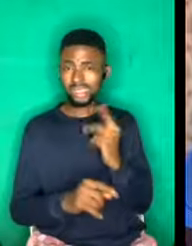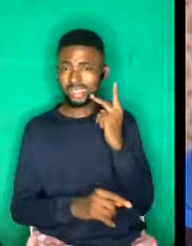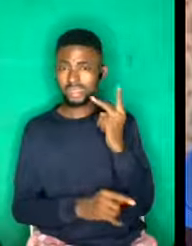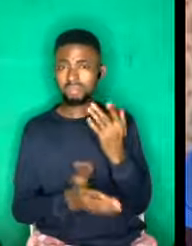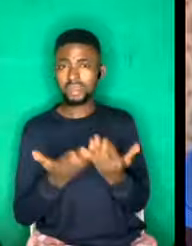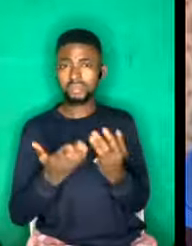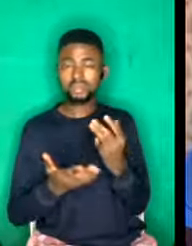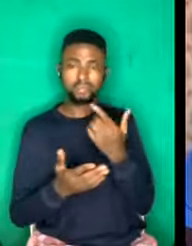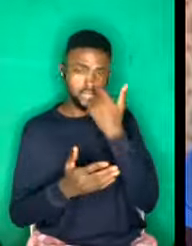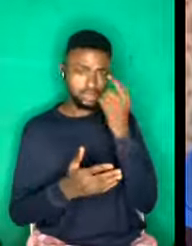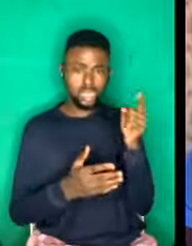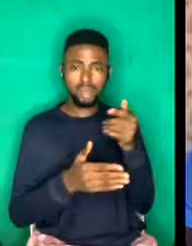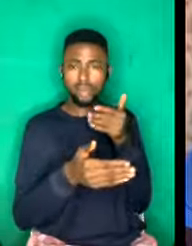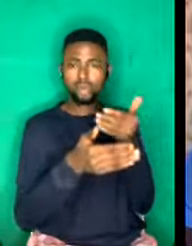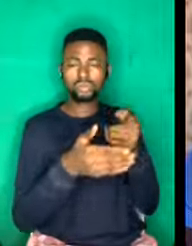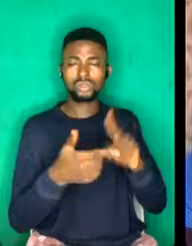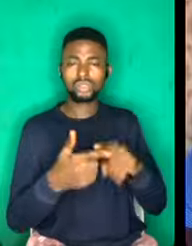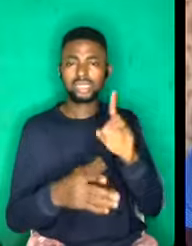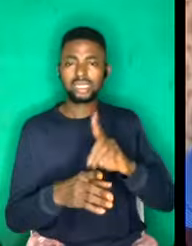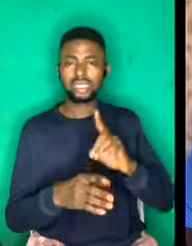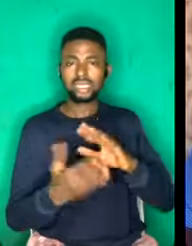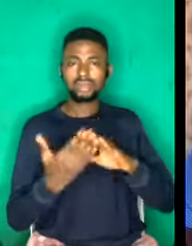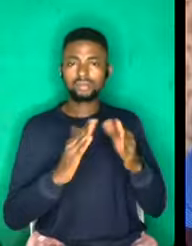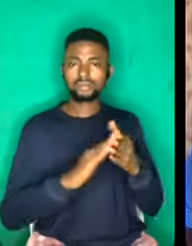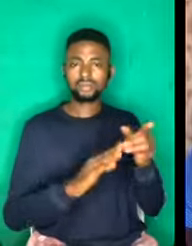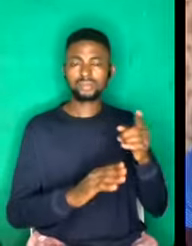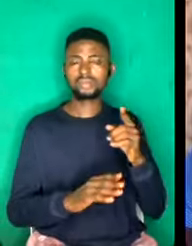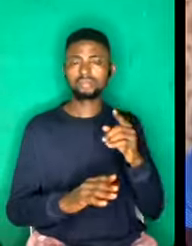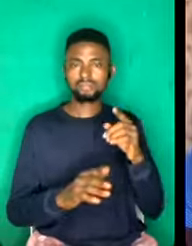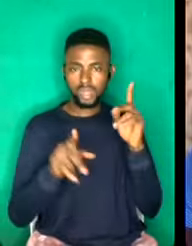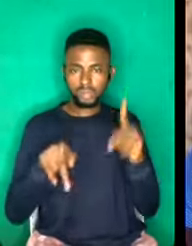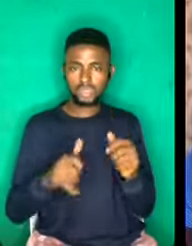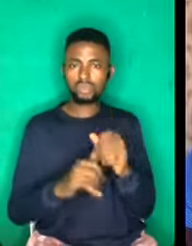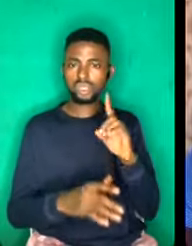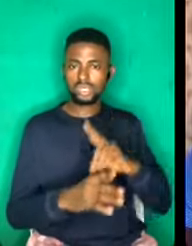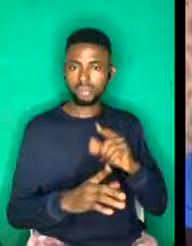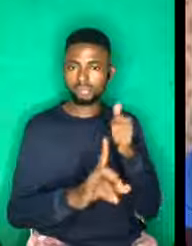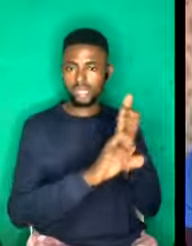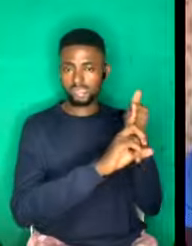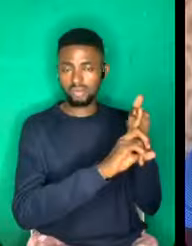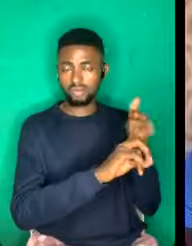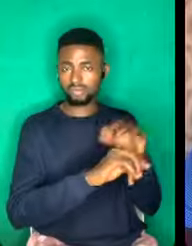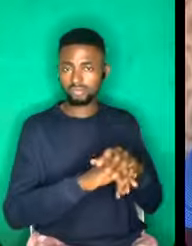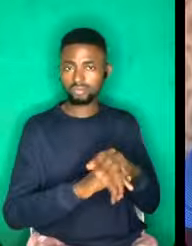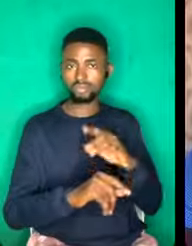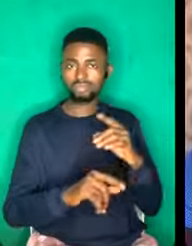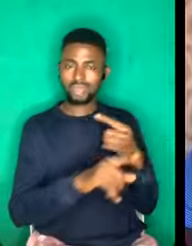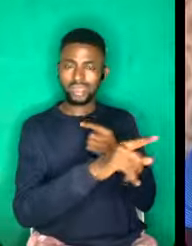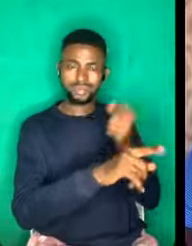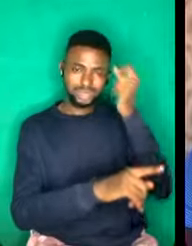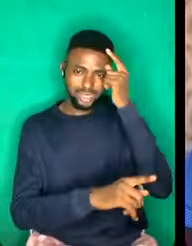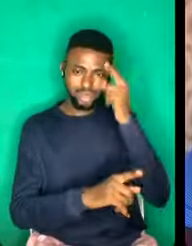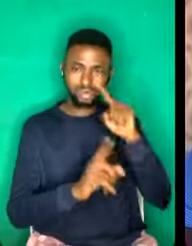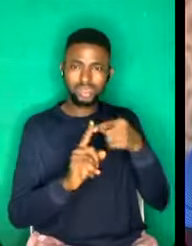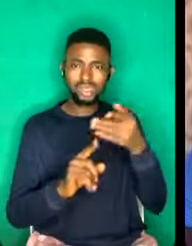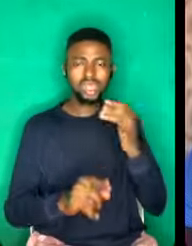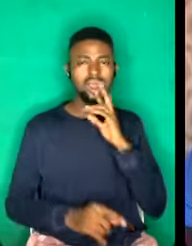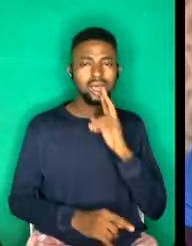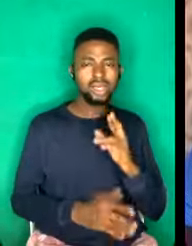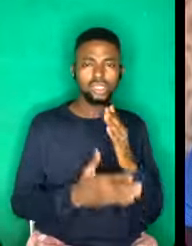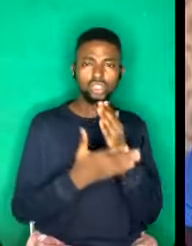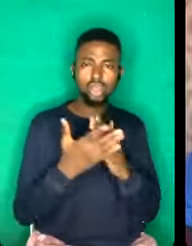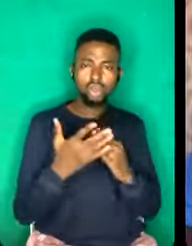disability community, so I'm a person with disability myself, I understand, when there are some, buzzy stuff there. So